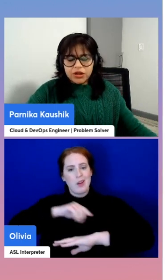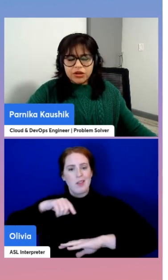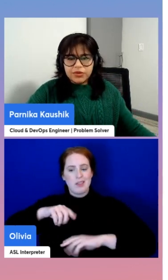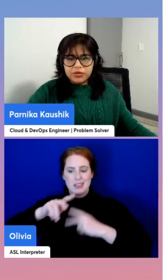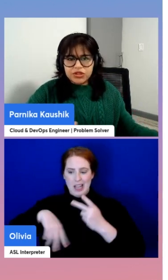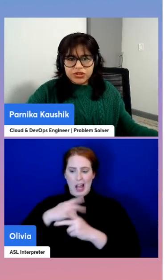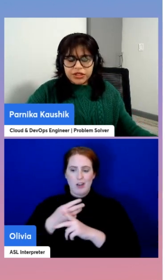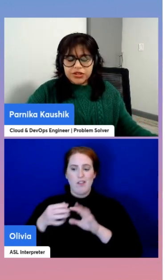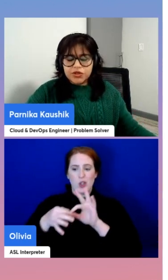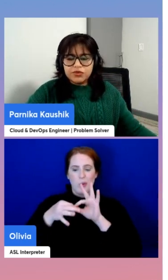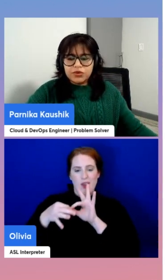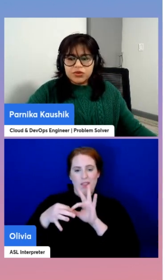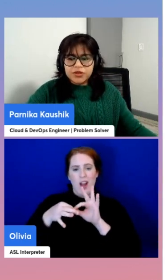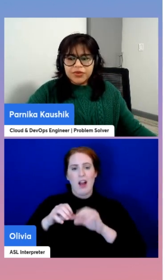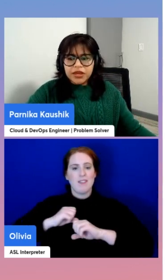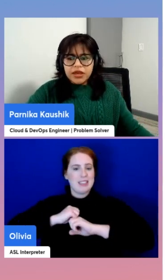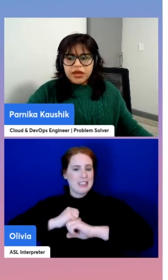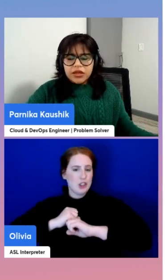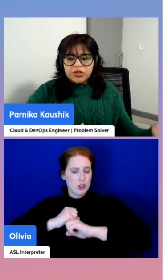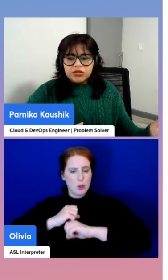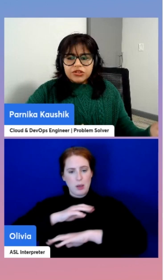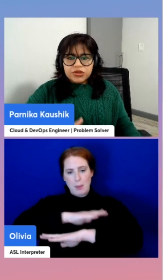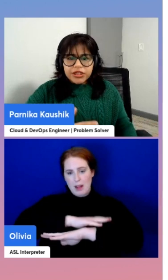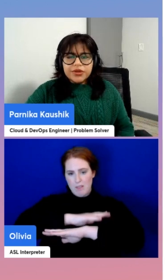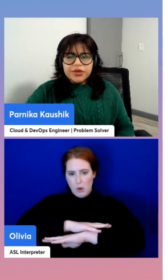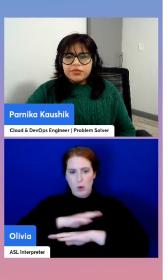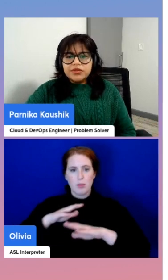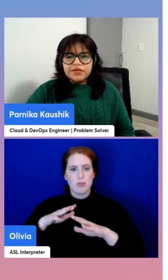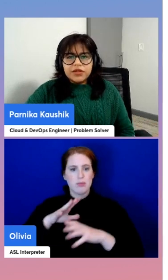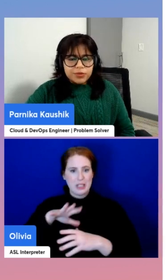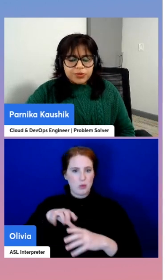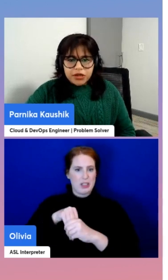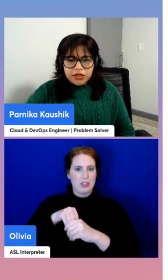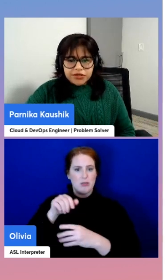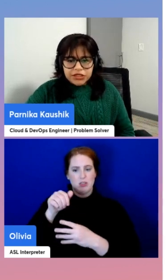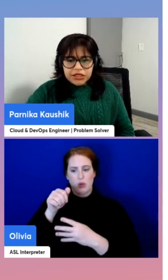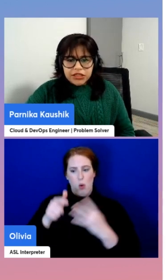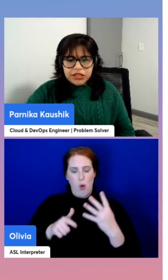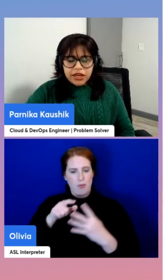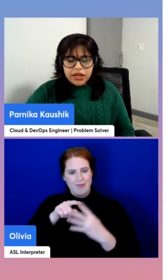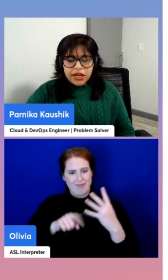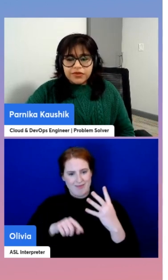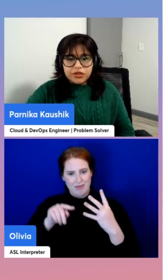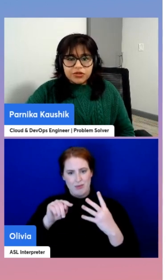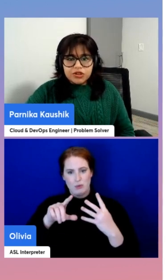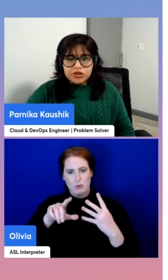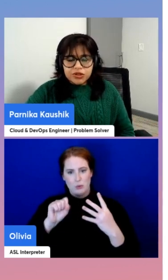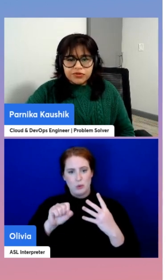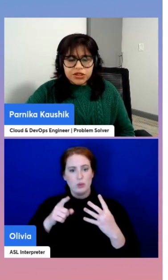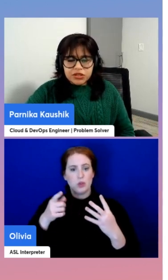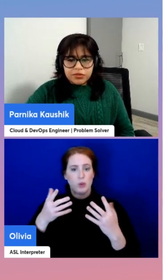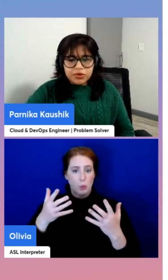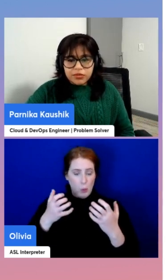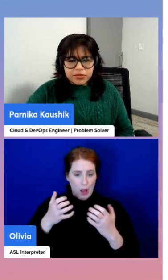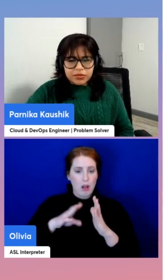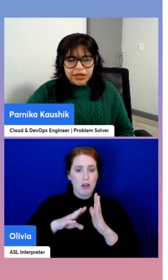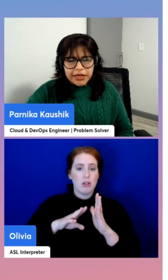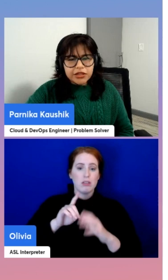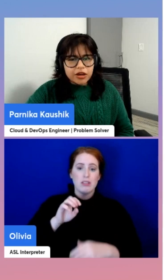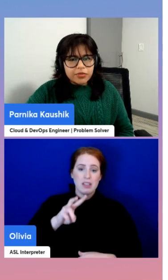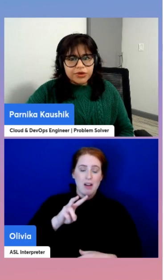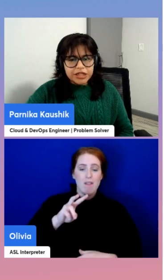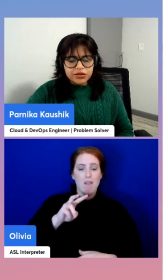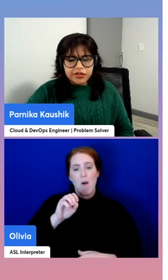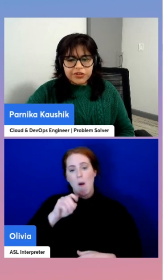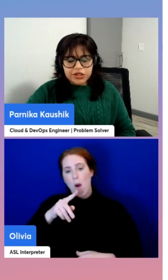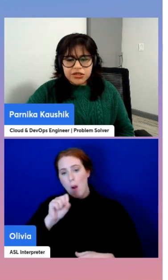platform that I'm talking about, which integrates these four tools, you're trying to enable developer productivity, and you introduce efficiency, probably